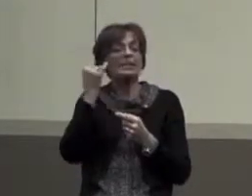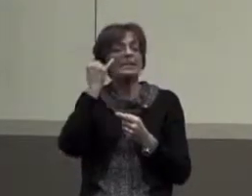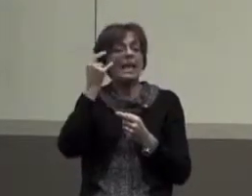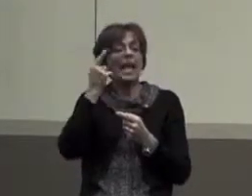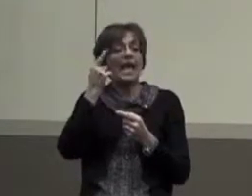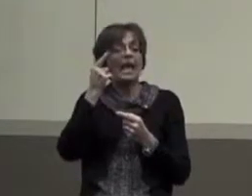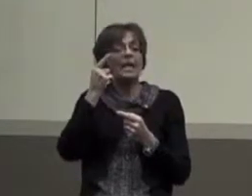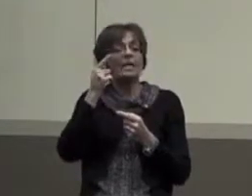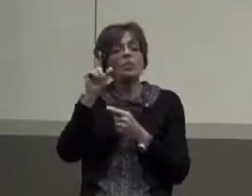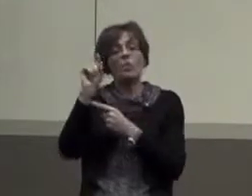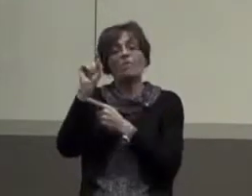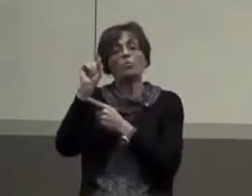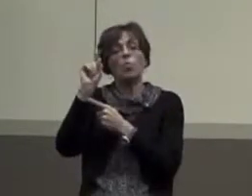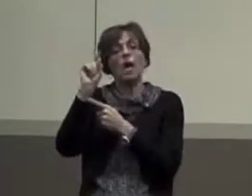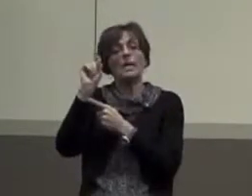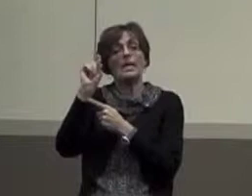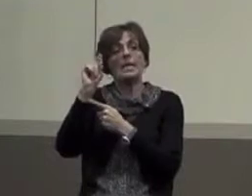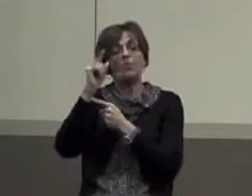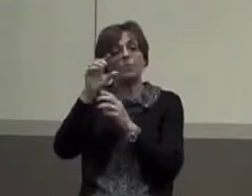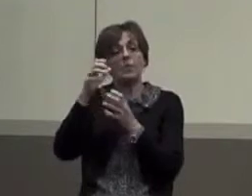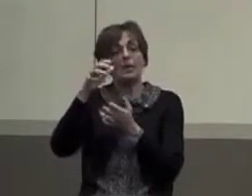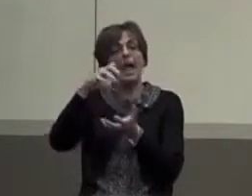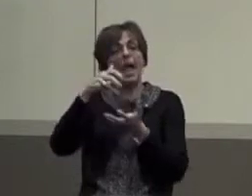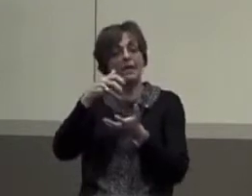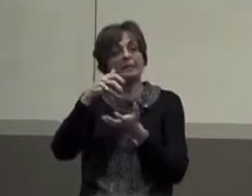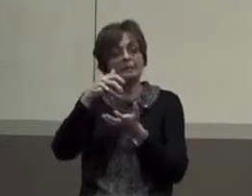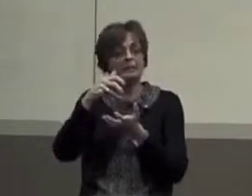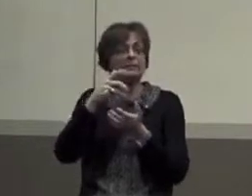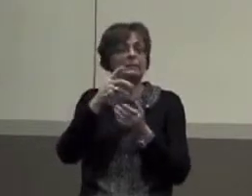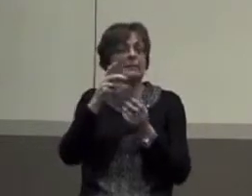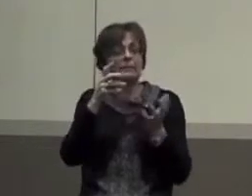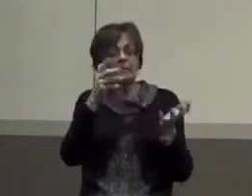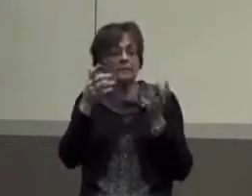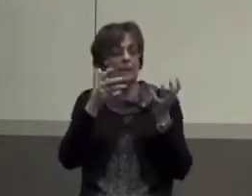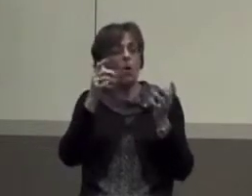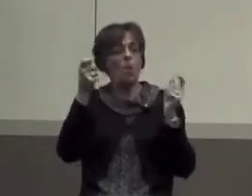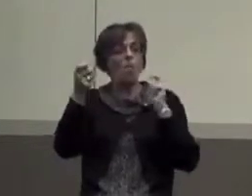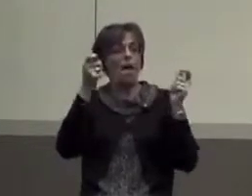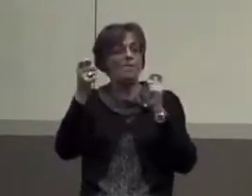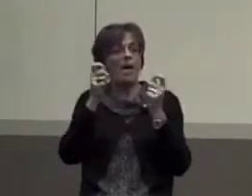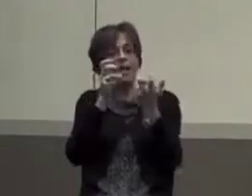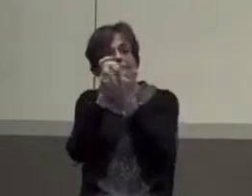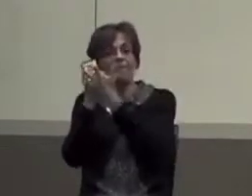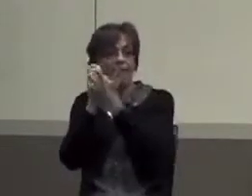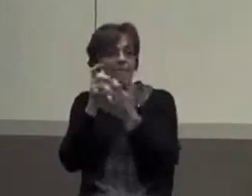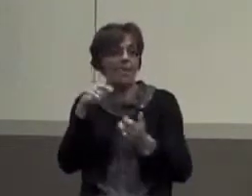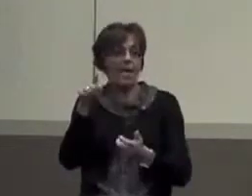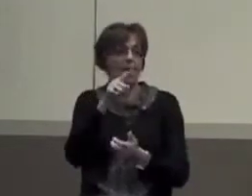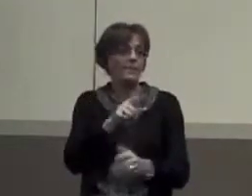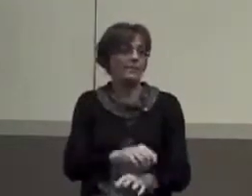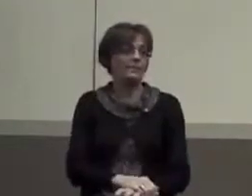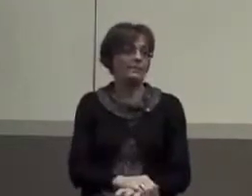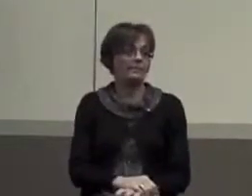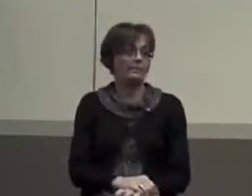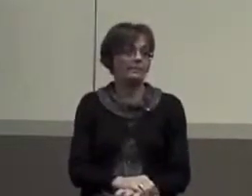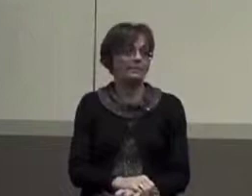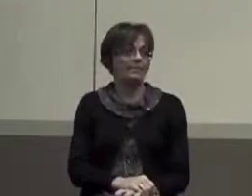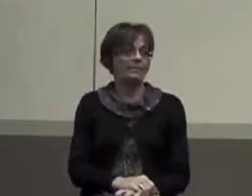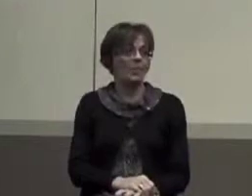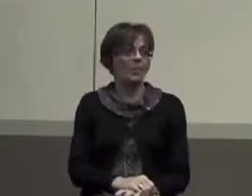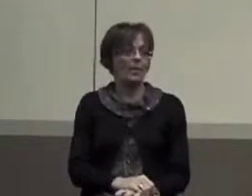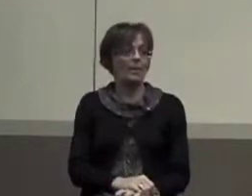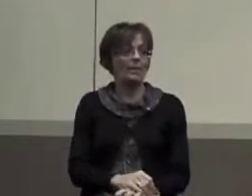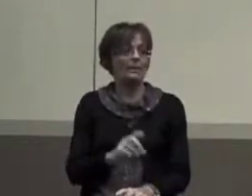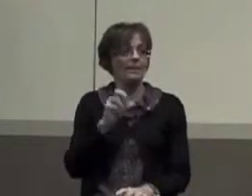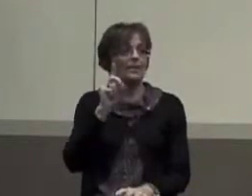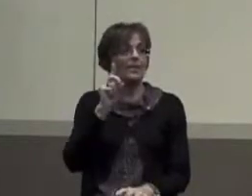get marked as 20, so then you don't have to hold the dirks and dollars. Okay. Just modify it for them so that it's cool. That's great. So it's